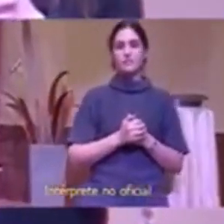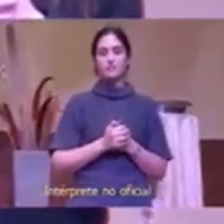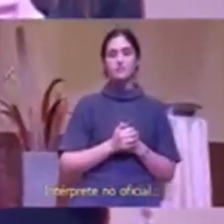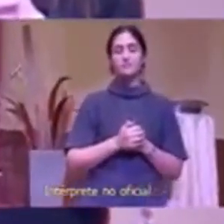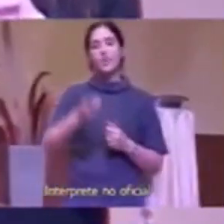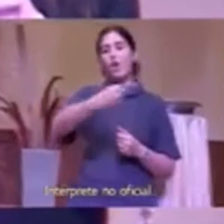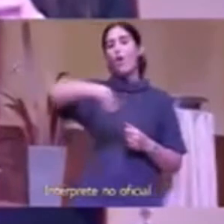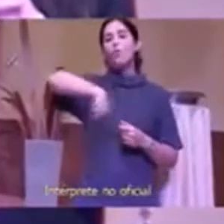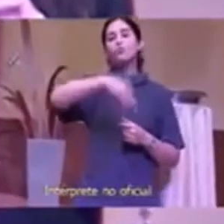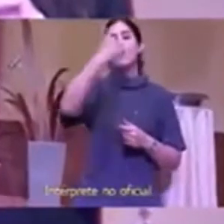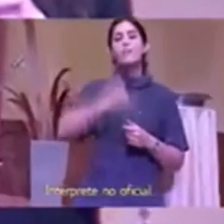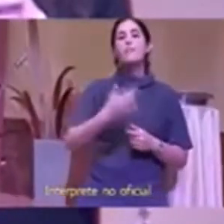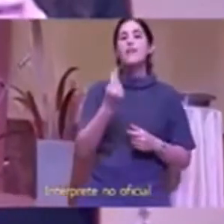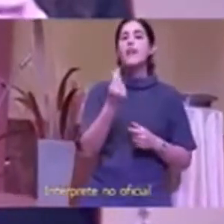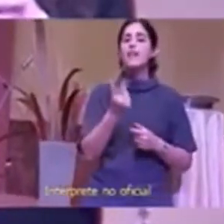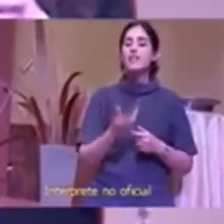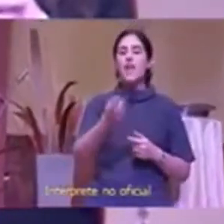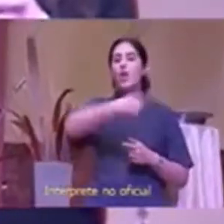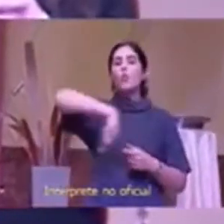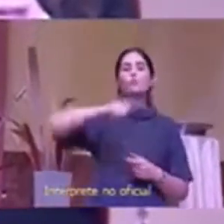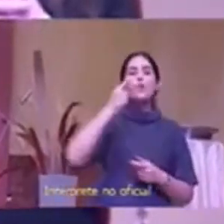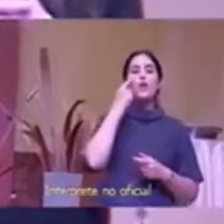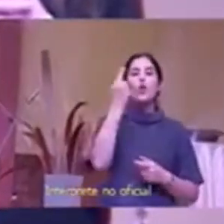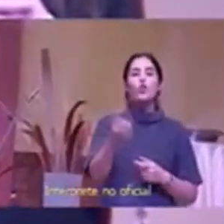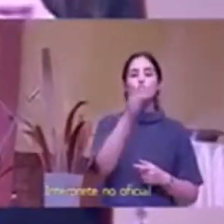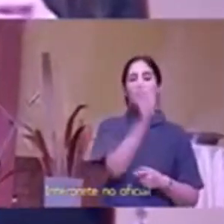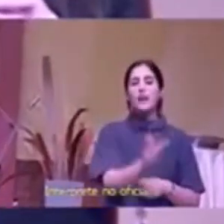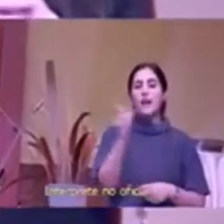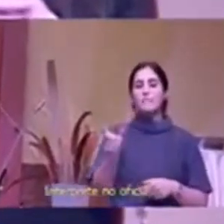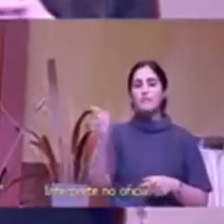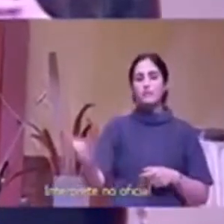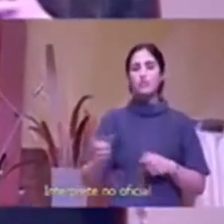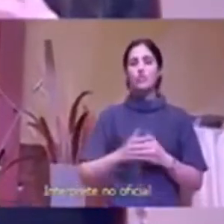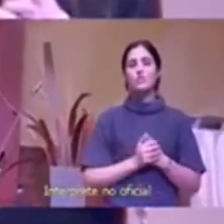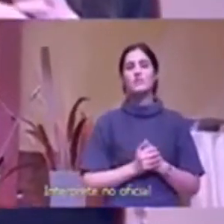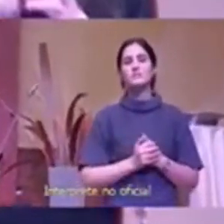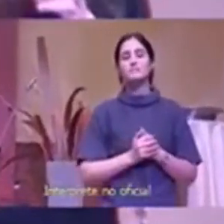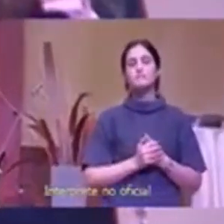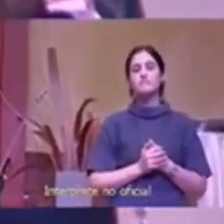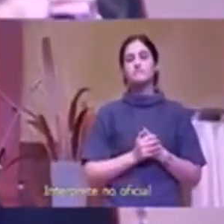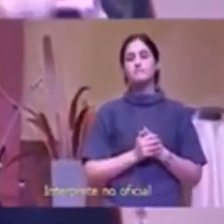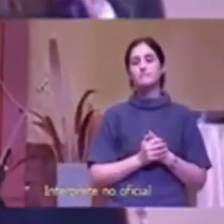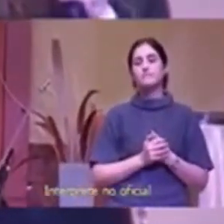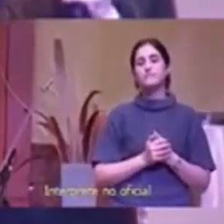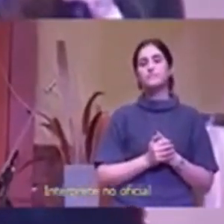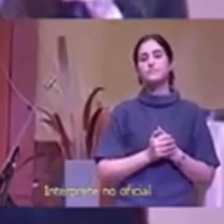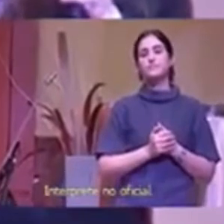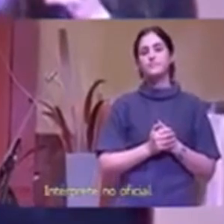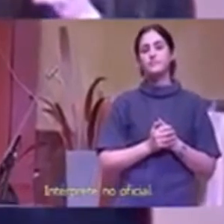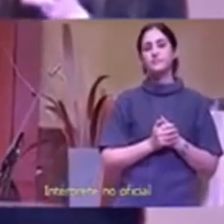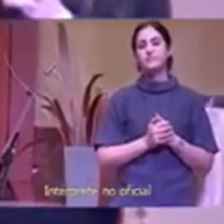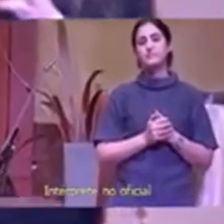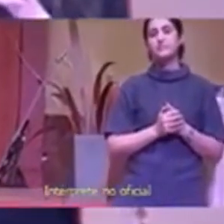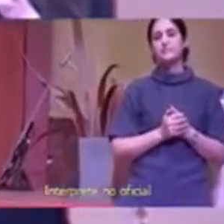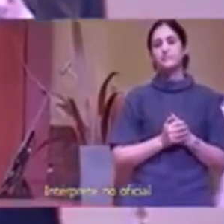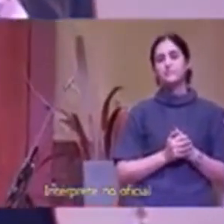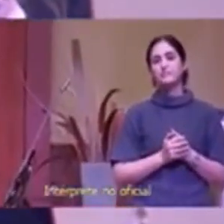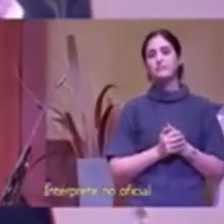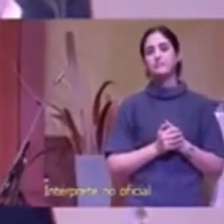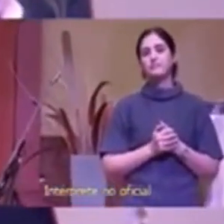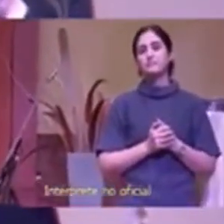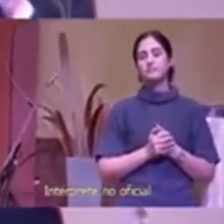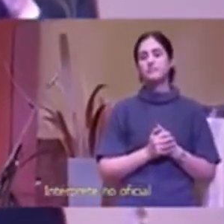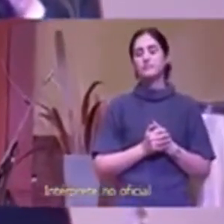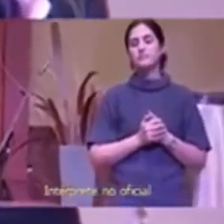correcta. Invest some of that those resources up here with the elites. Invierten algunos de estos recursos